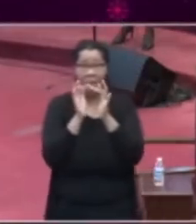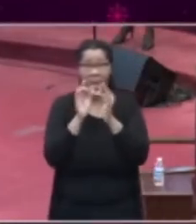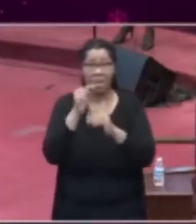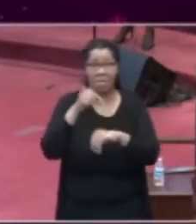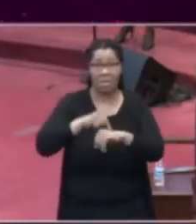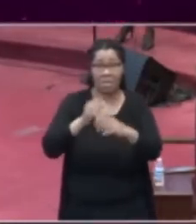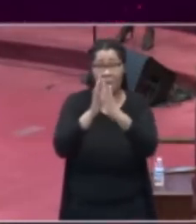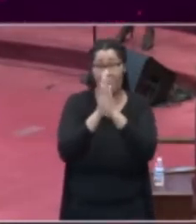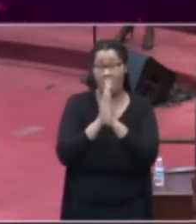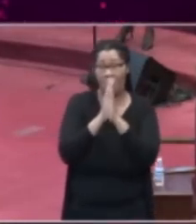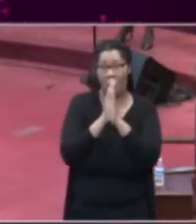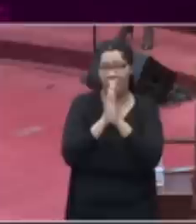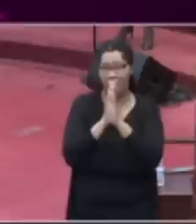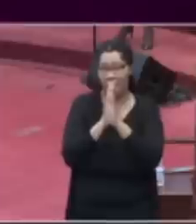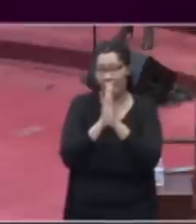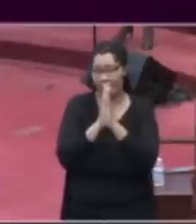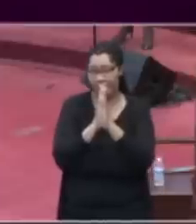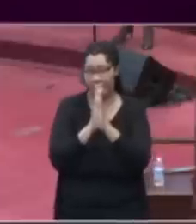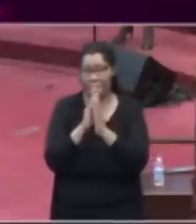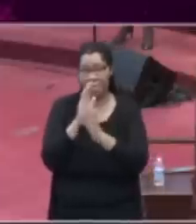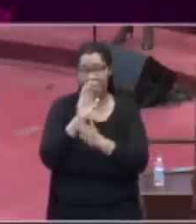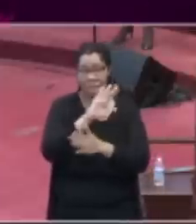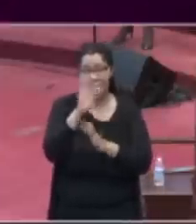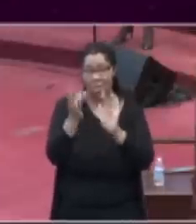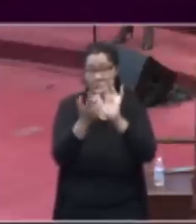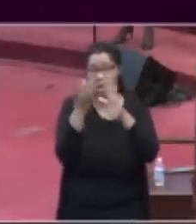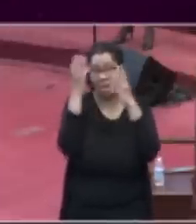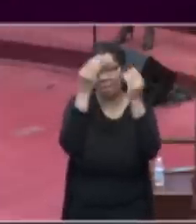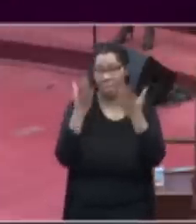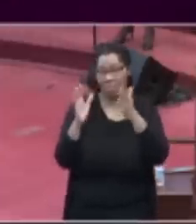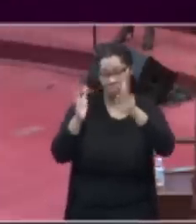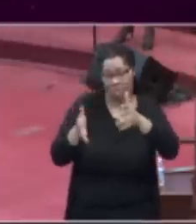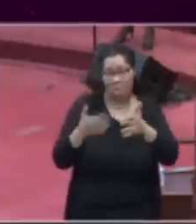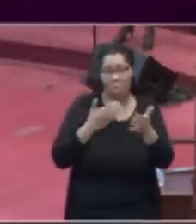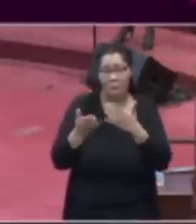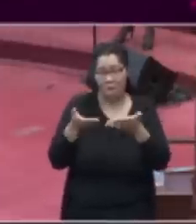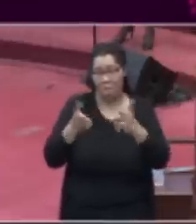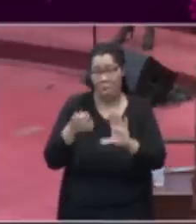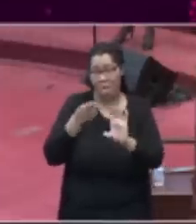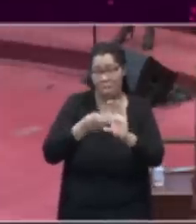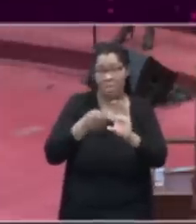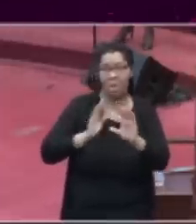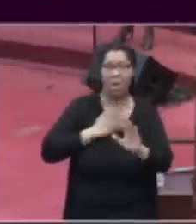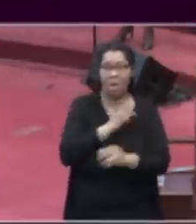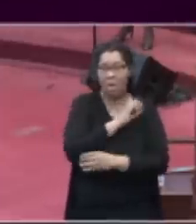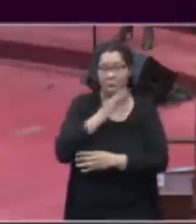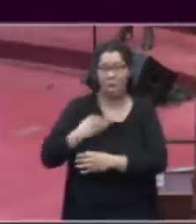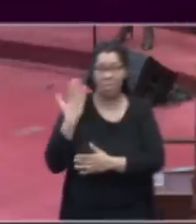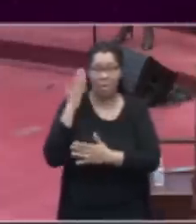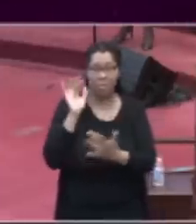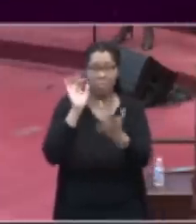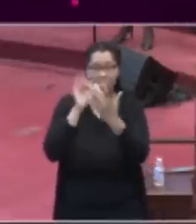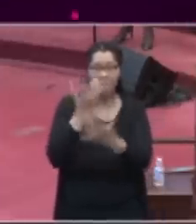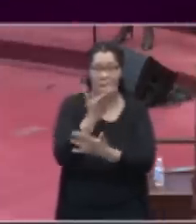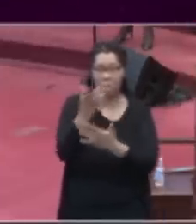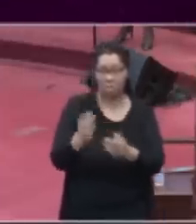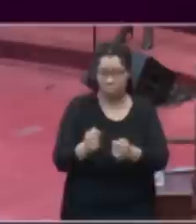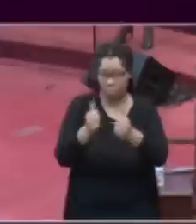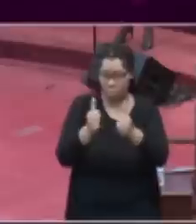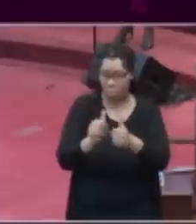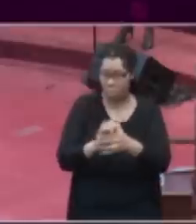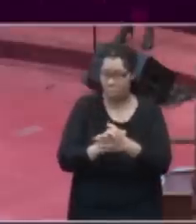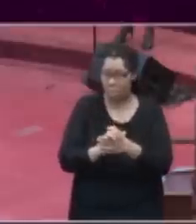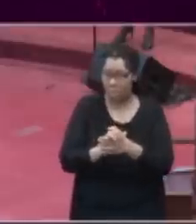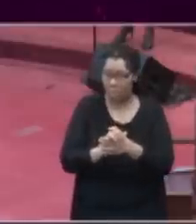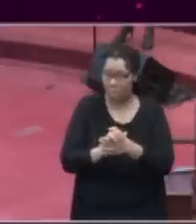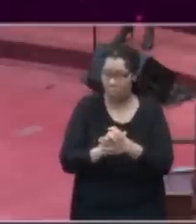that prayer for the first time, leave your contact information on the platform, and our officers are going to get that and communicate with you